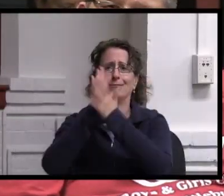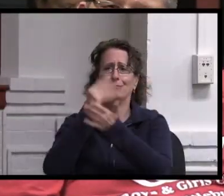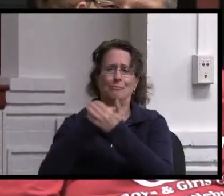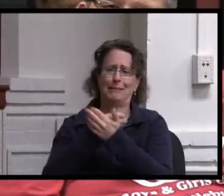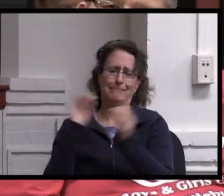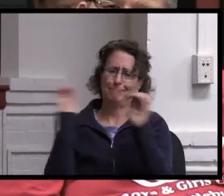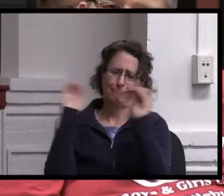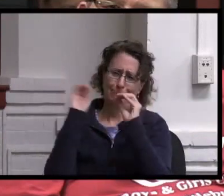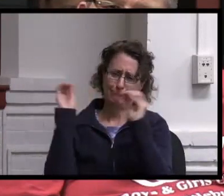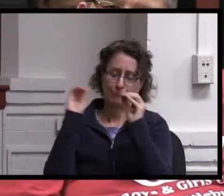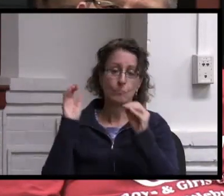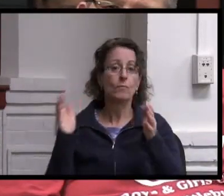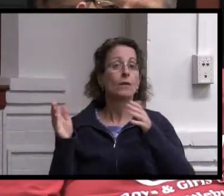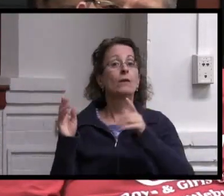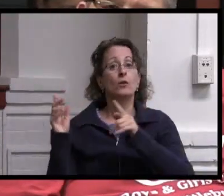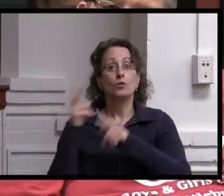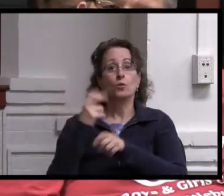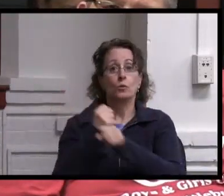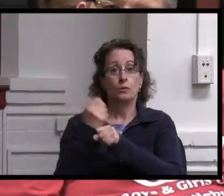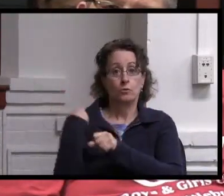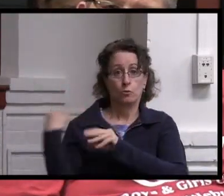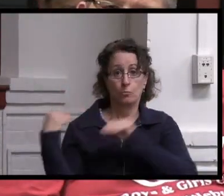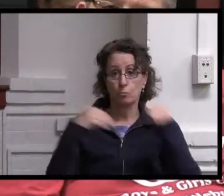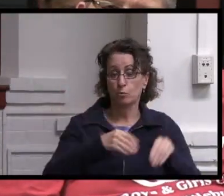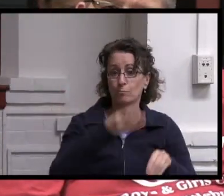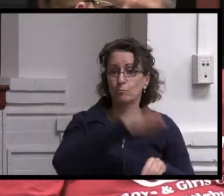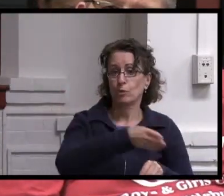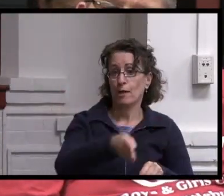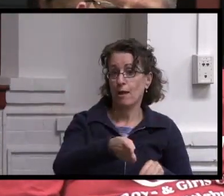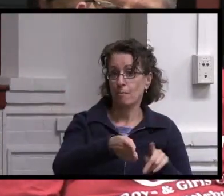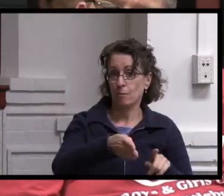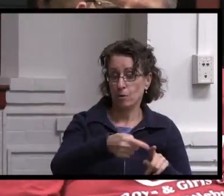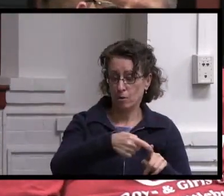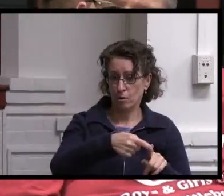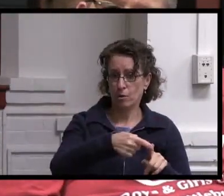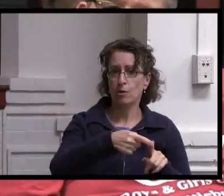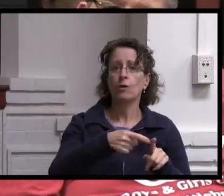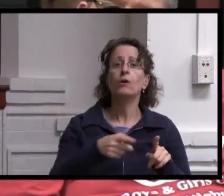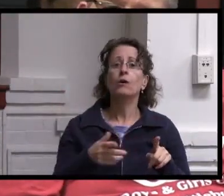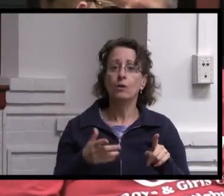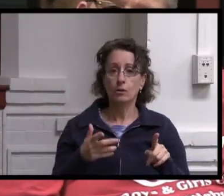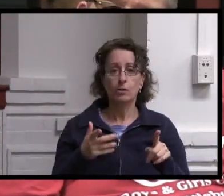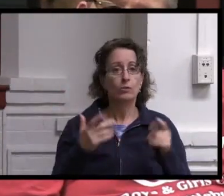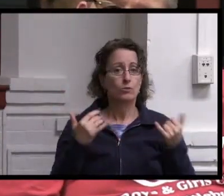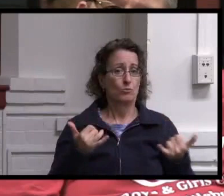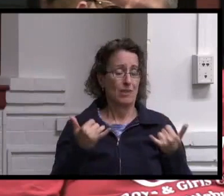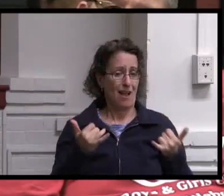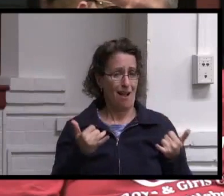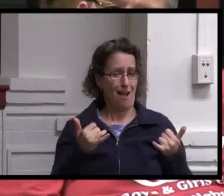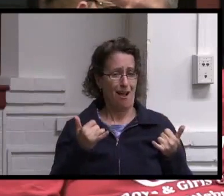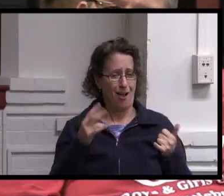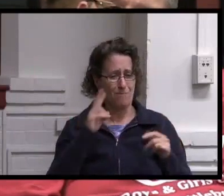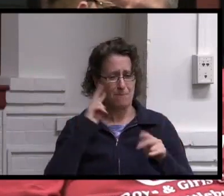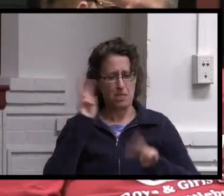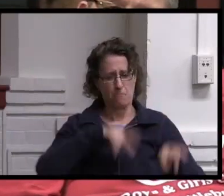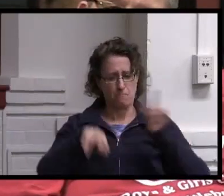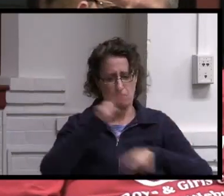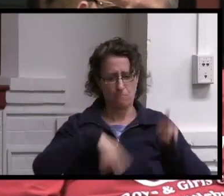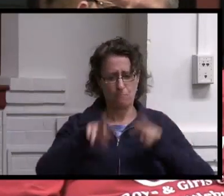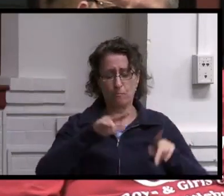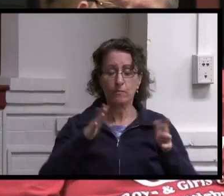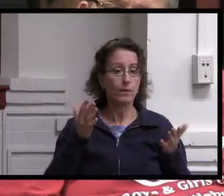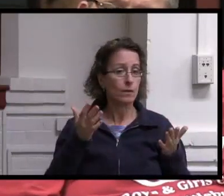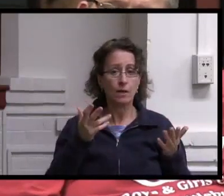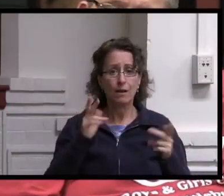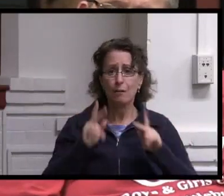It's just part of the community. You're going to have some people who don't have income, they don't have a home, they